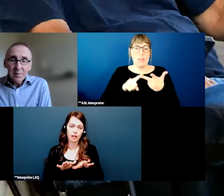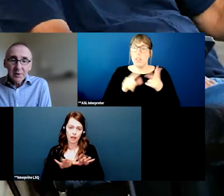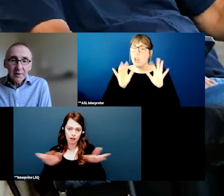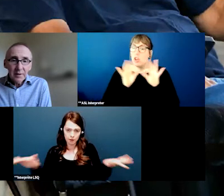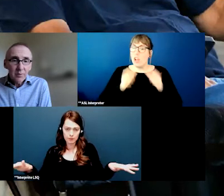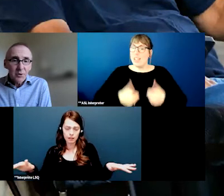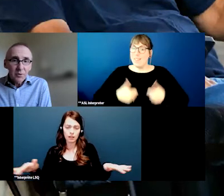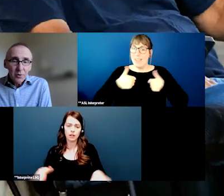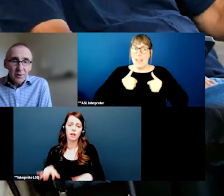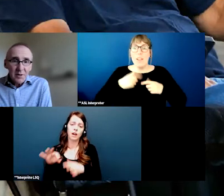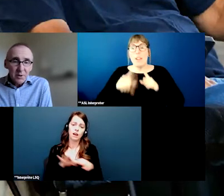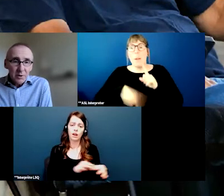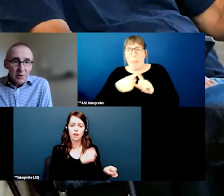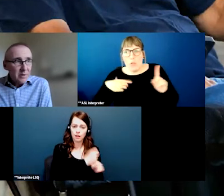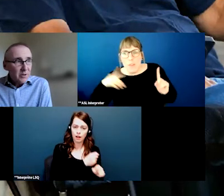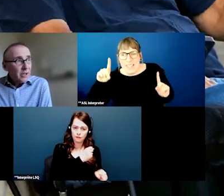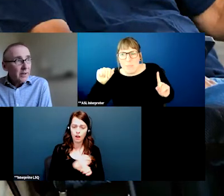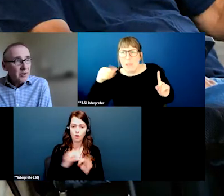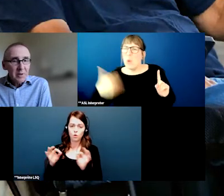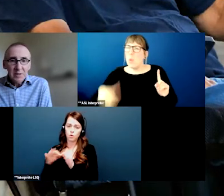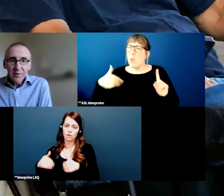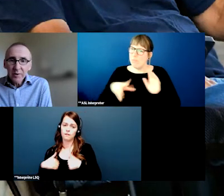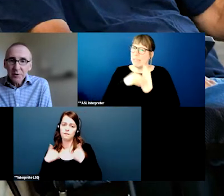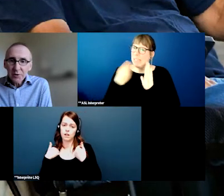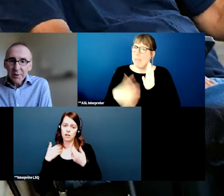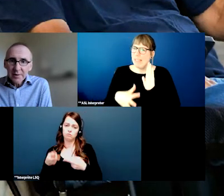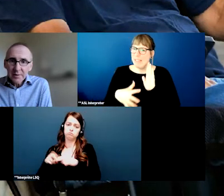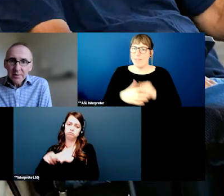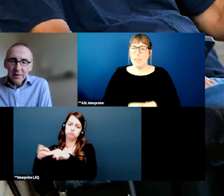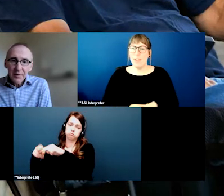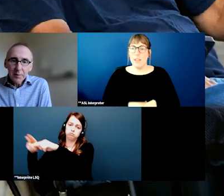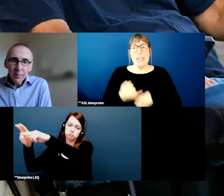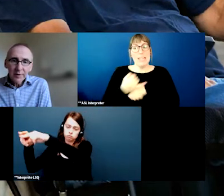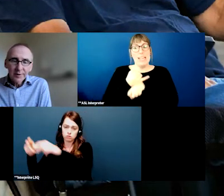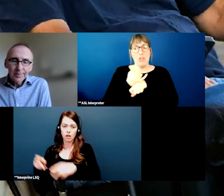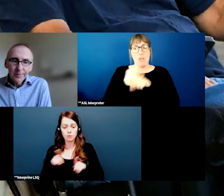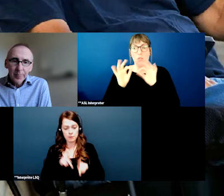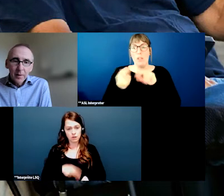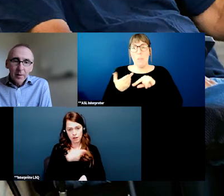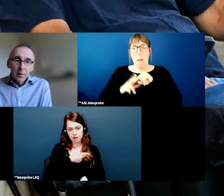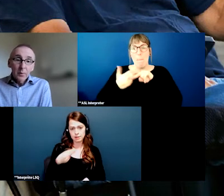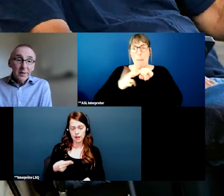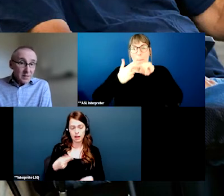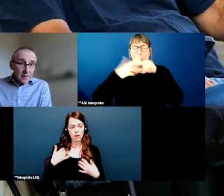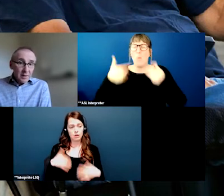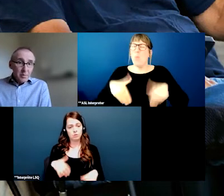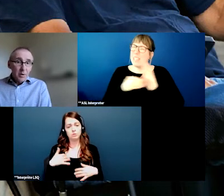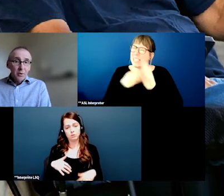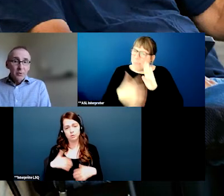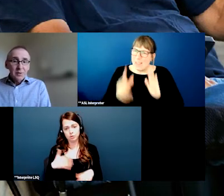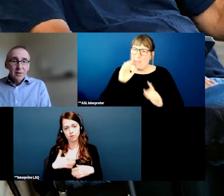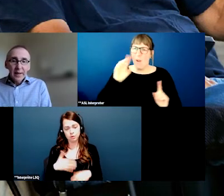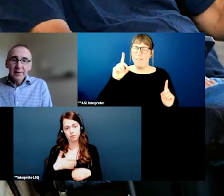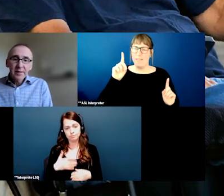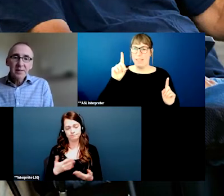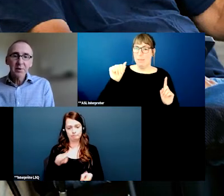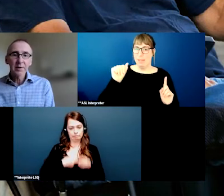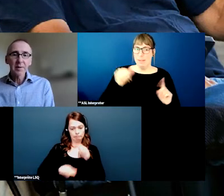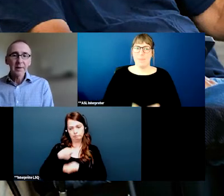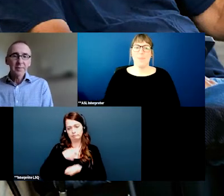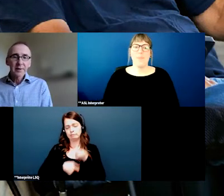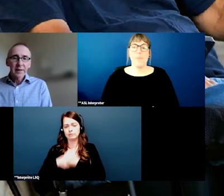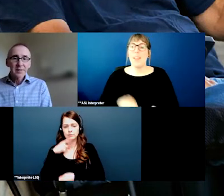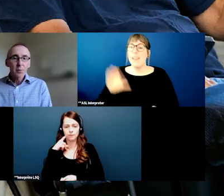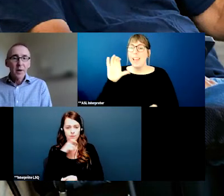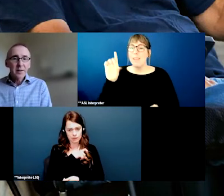with a disability, which of course, as we know, has been challenged because of our interest rates at the moment. We see the proposed Canada